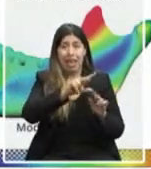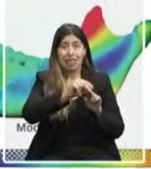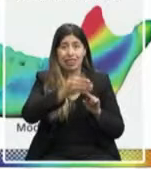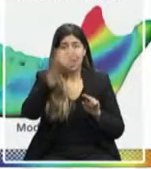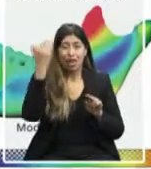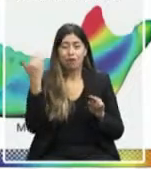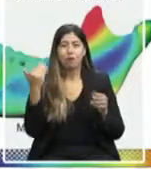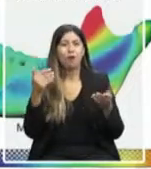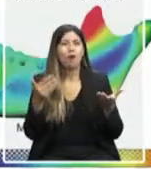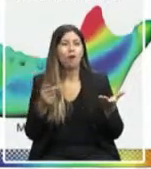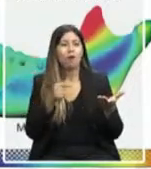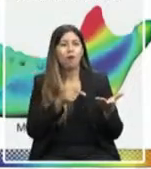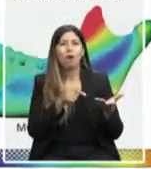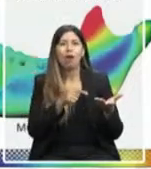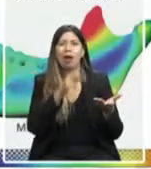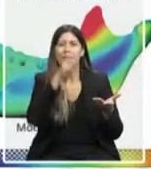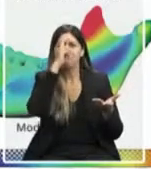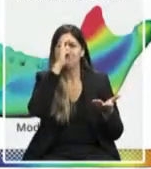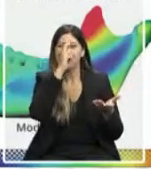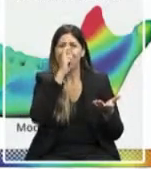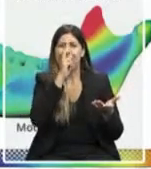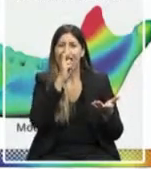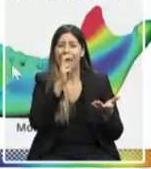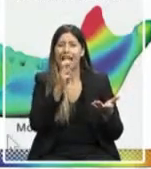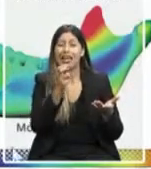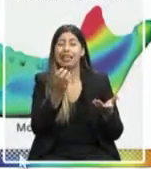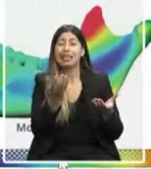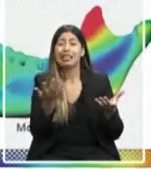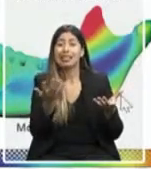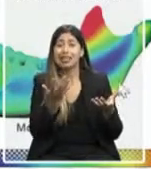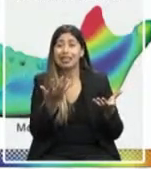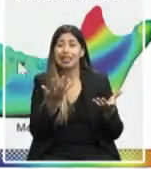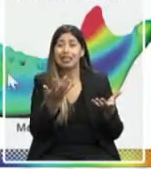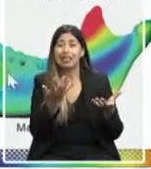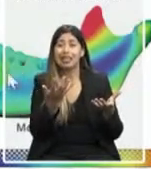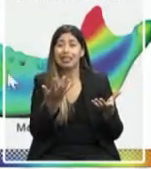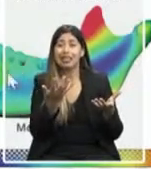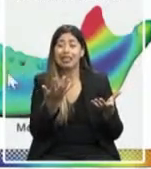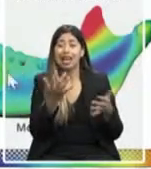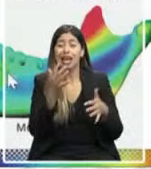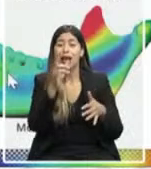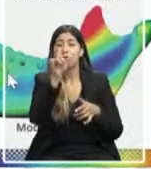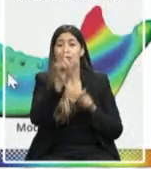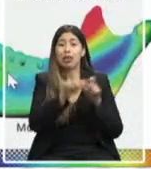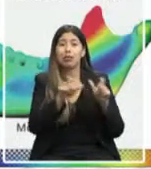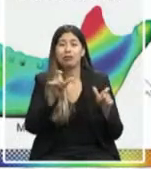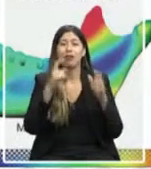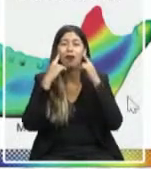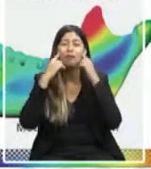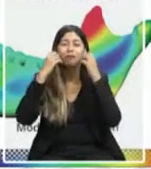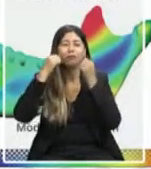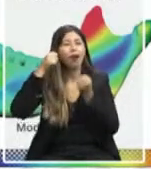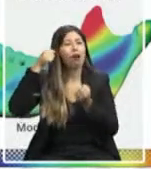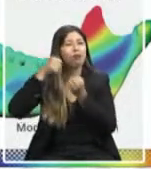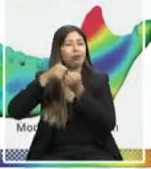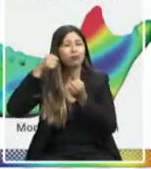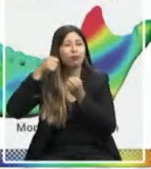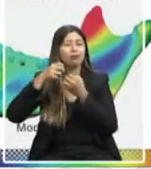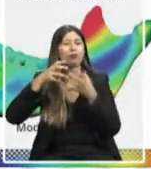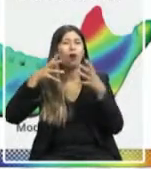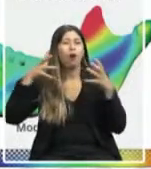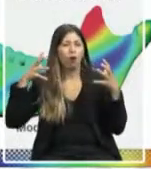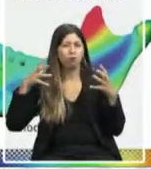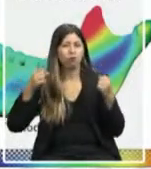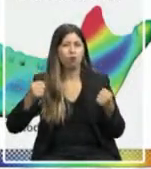with big muscles, strong muscles, whereas that of recent humans is much